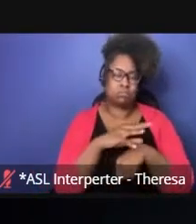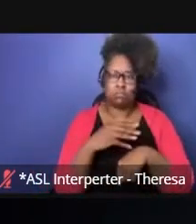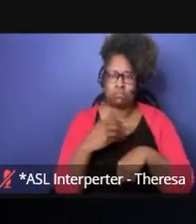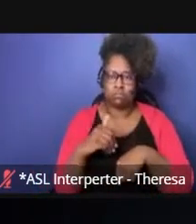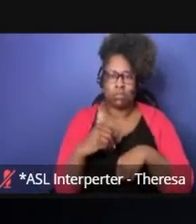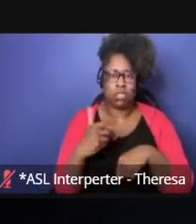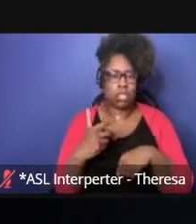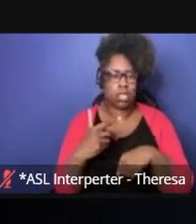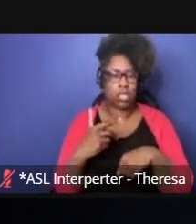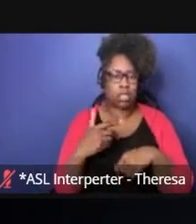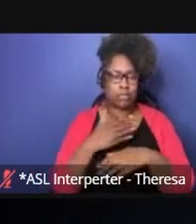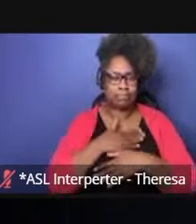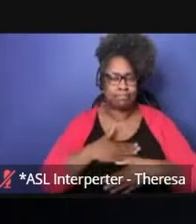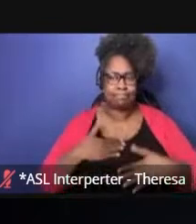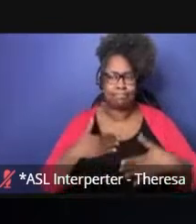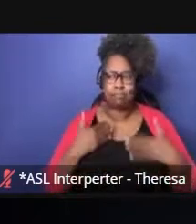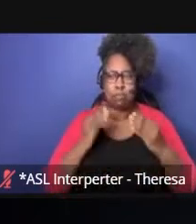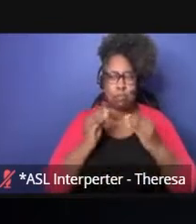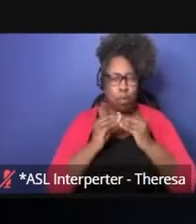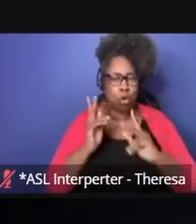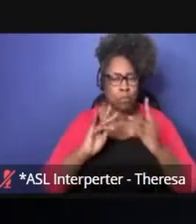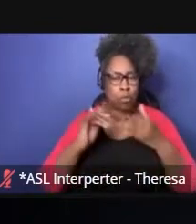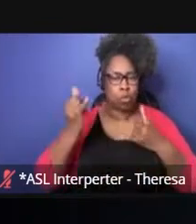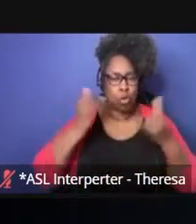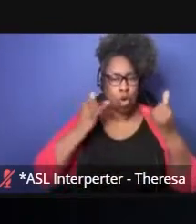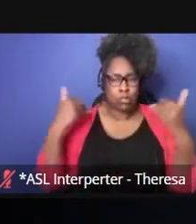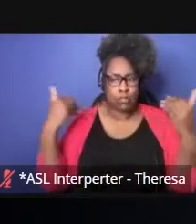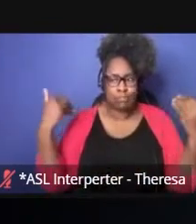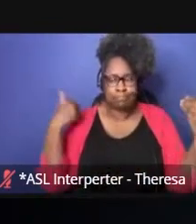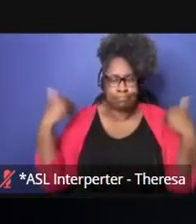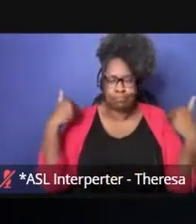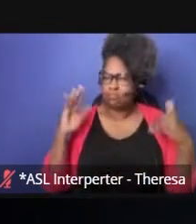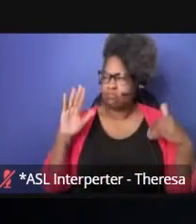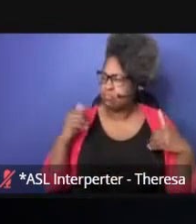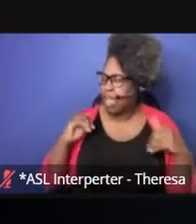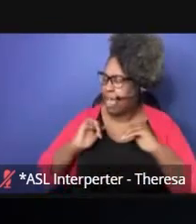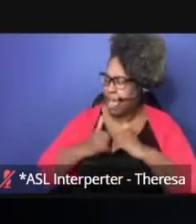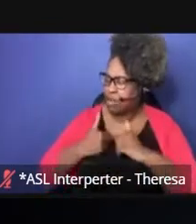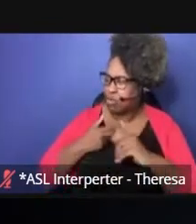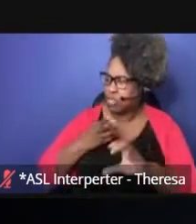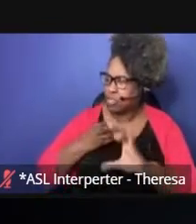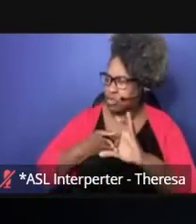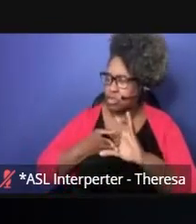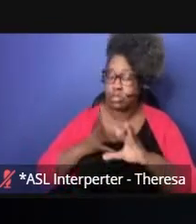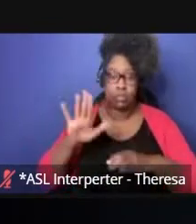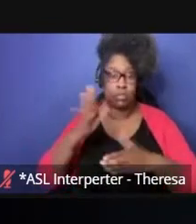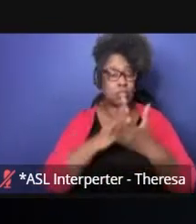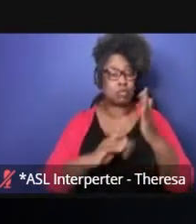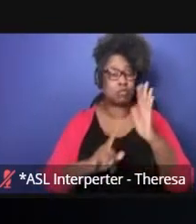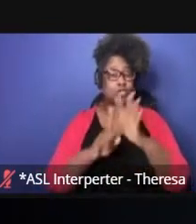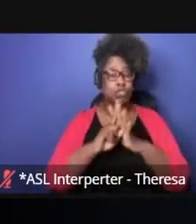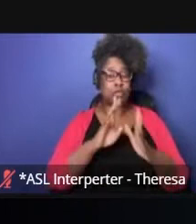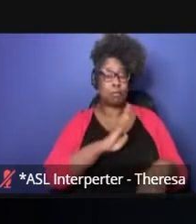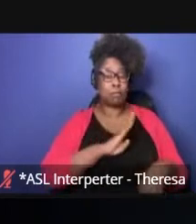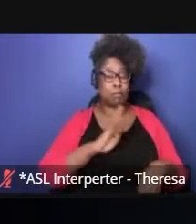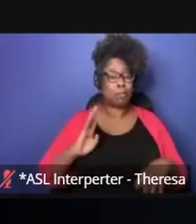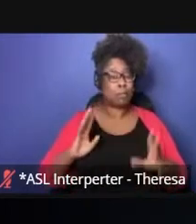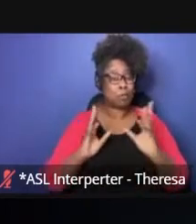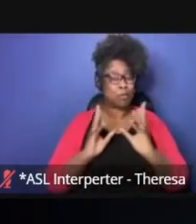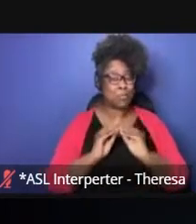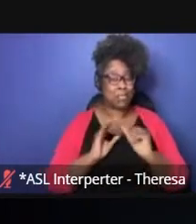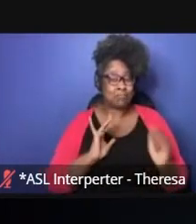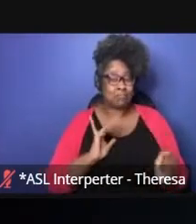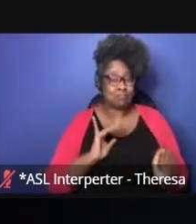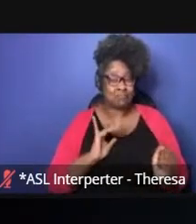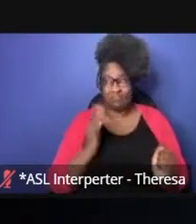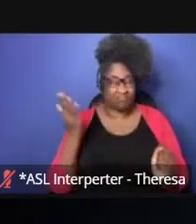and asking us, hey, how do I join this? We even had people come to our board meeting, which has not happened. And I